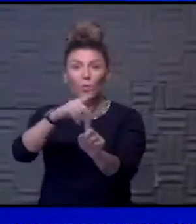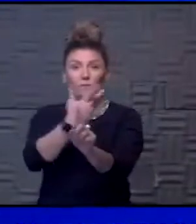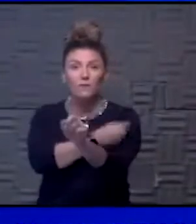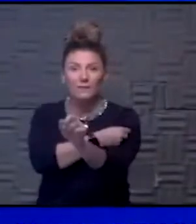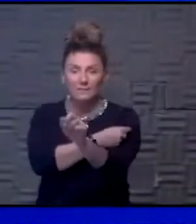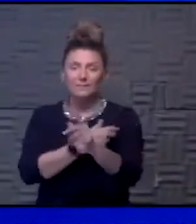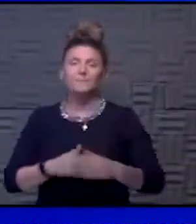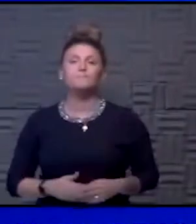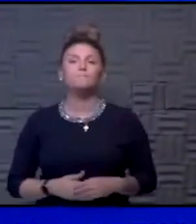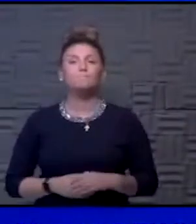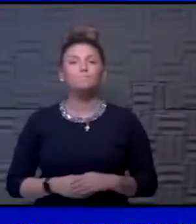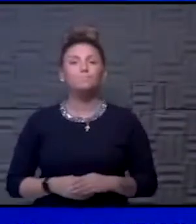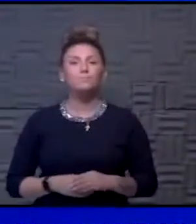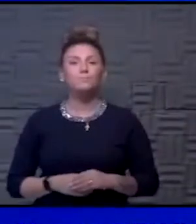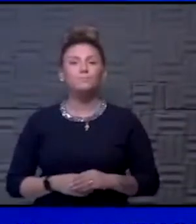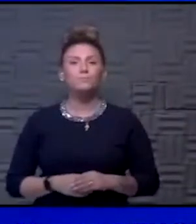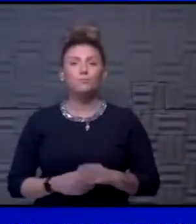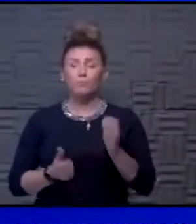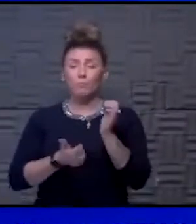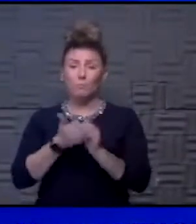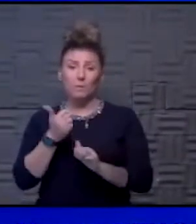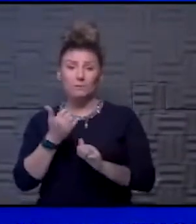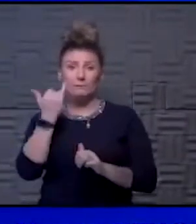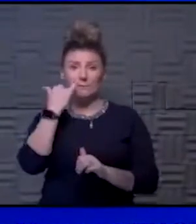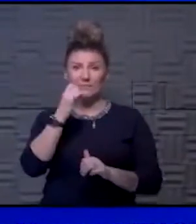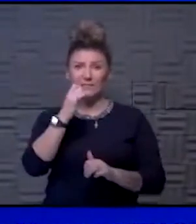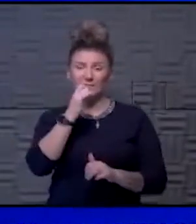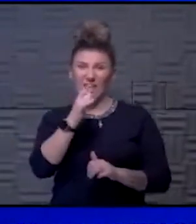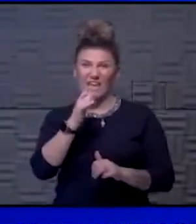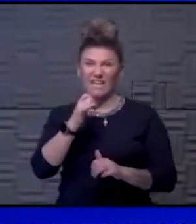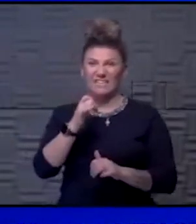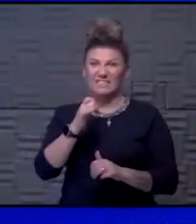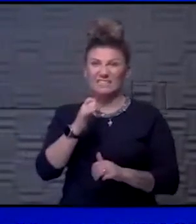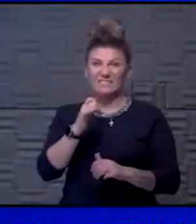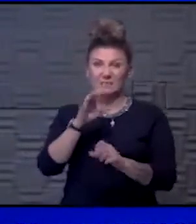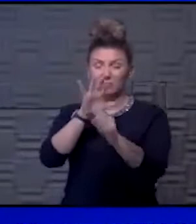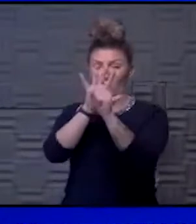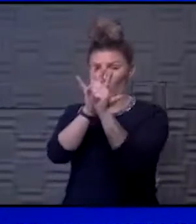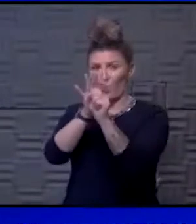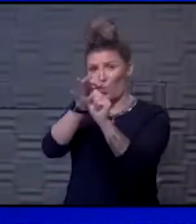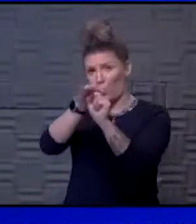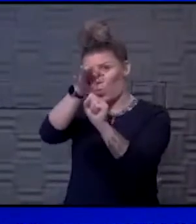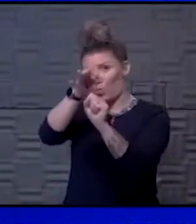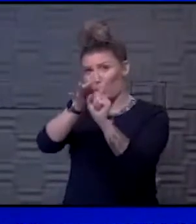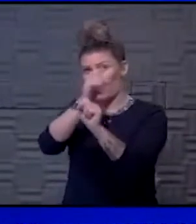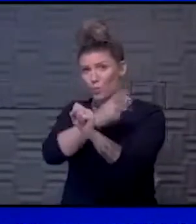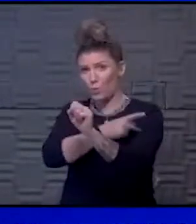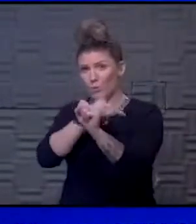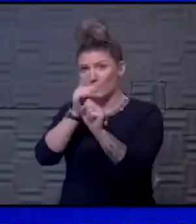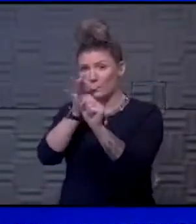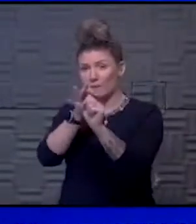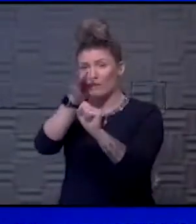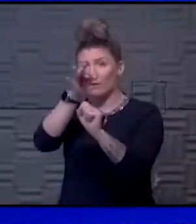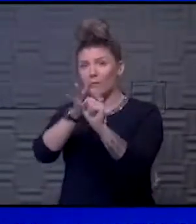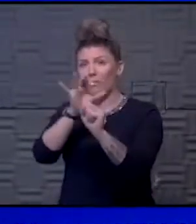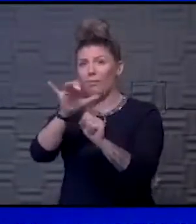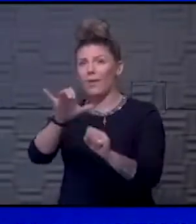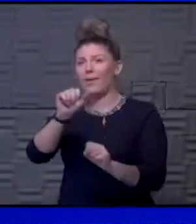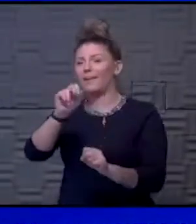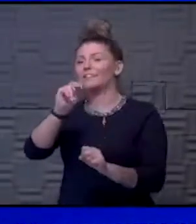targeting mostly, if not exclusively, a spike protein sort of antigen.